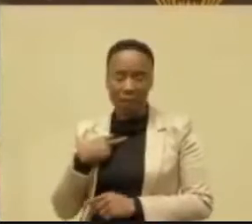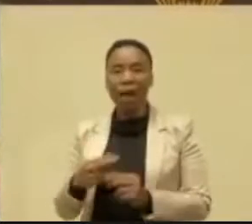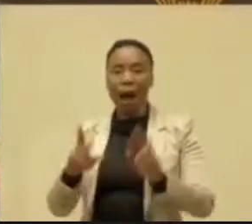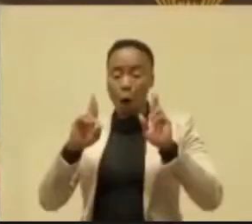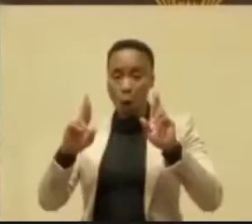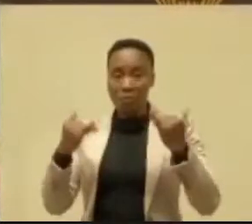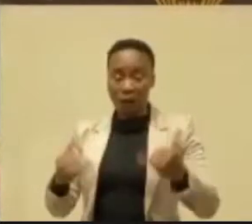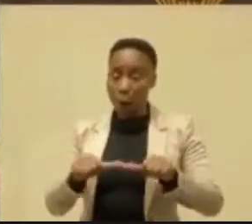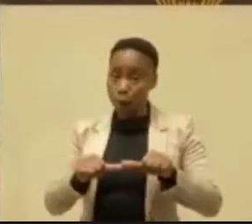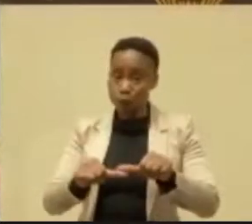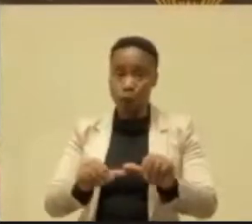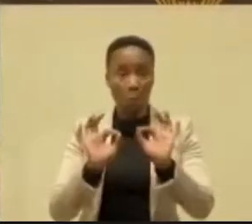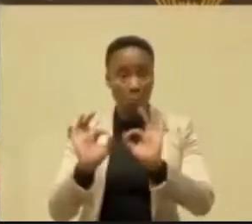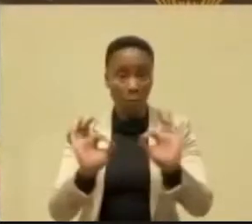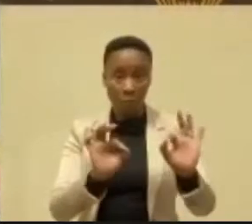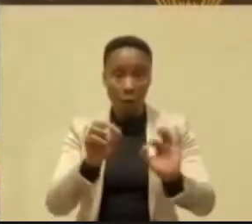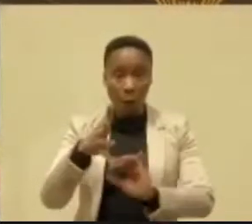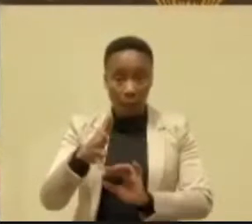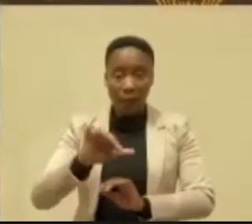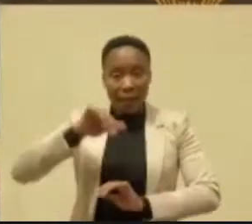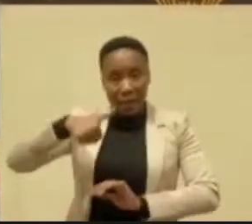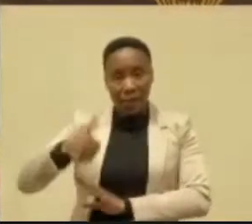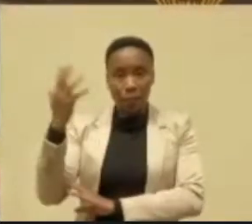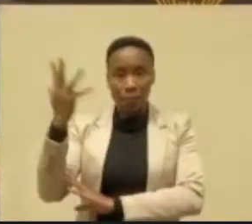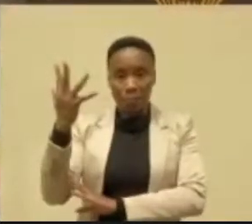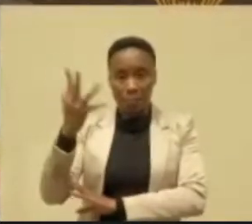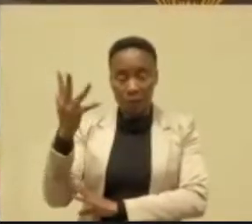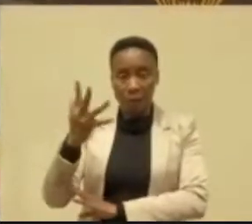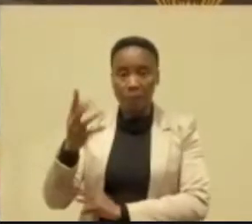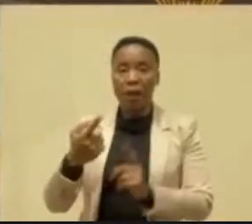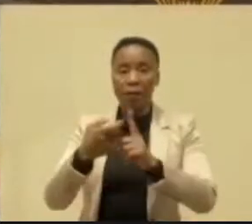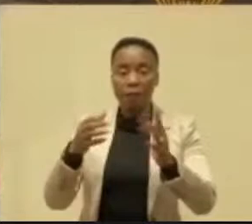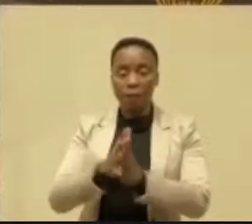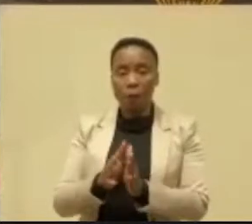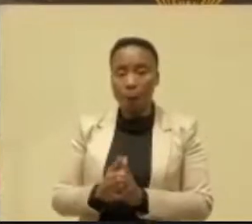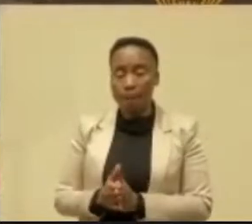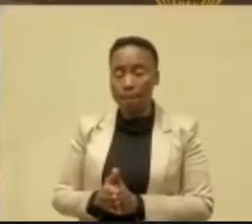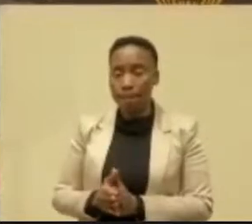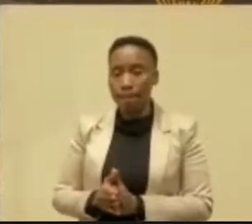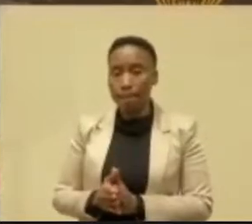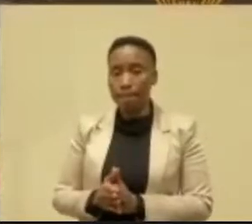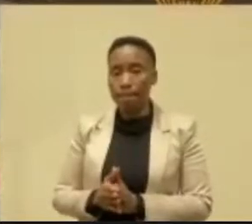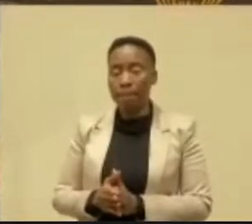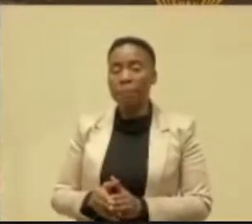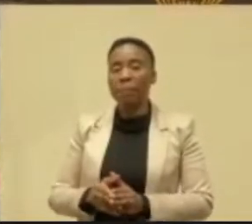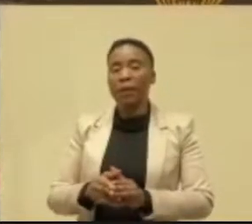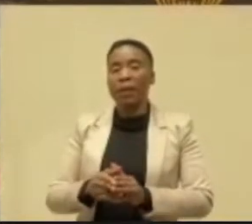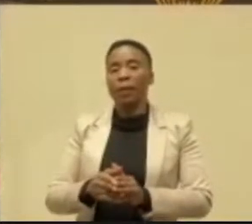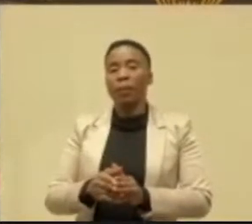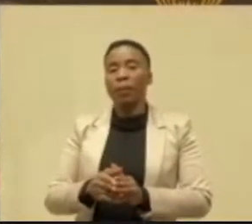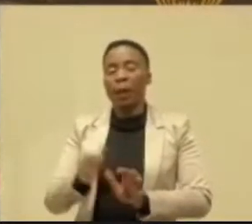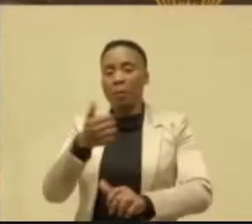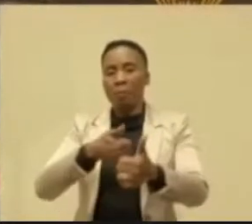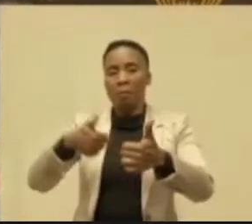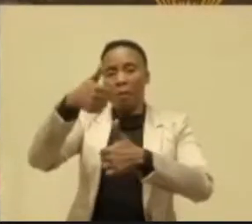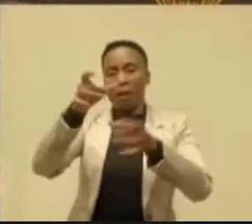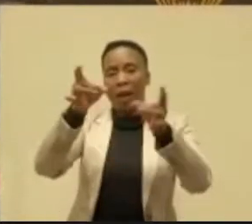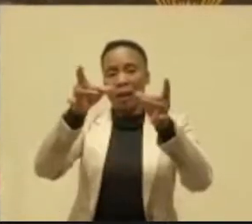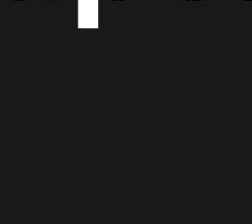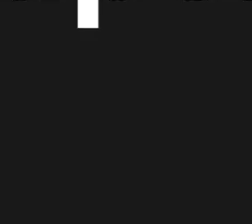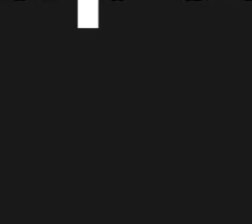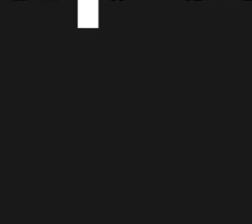now so our next speaker from treasury will be our chief director in the office of the